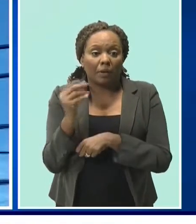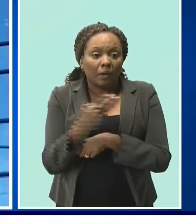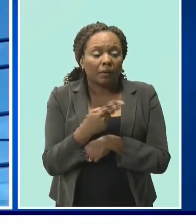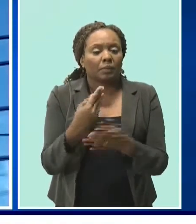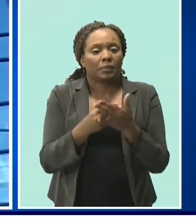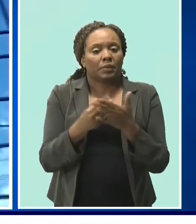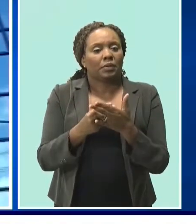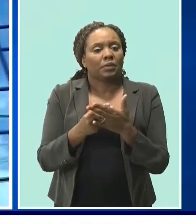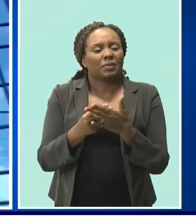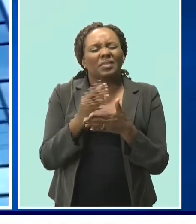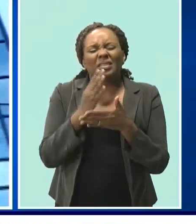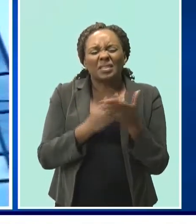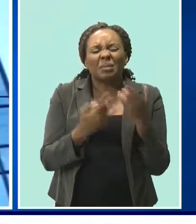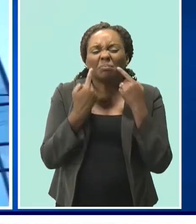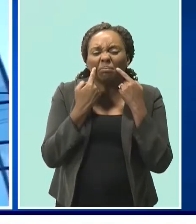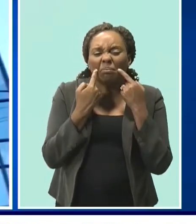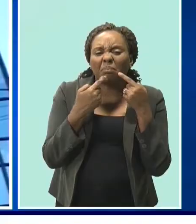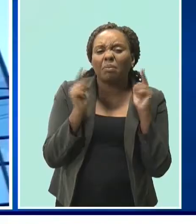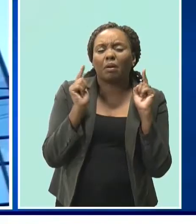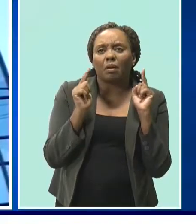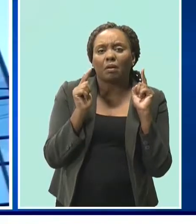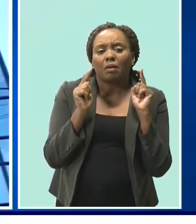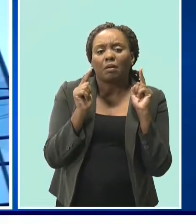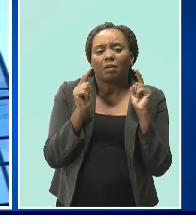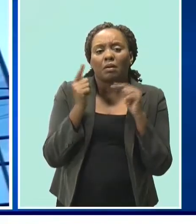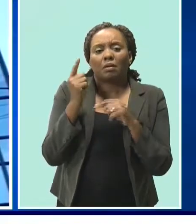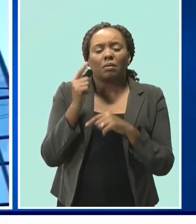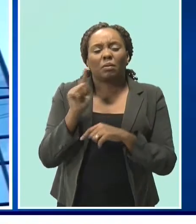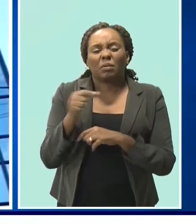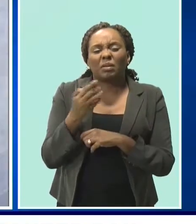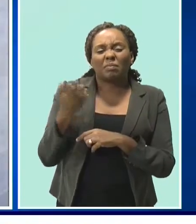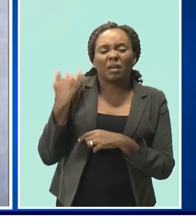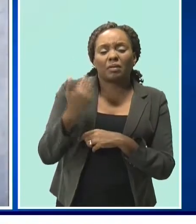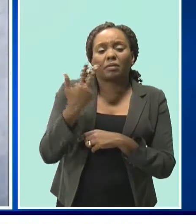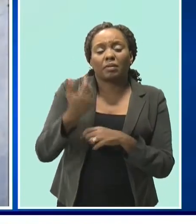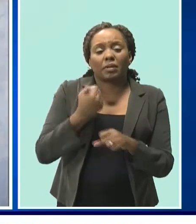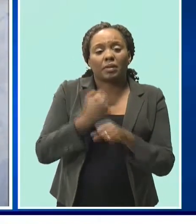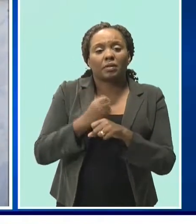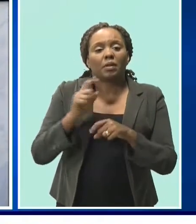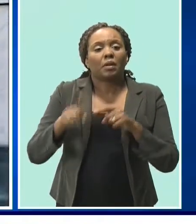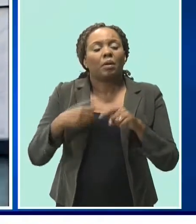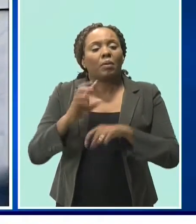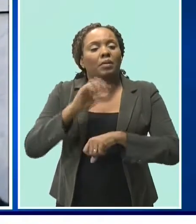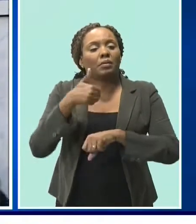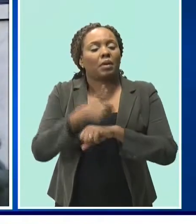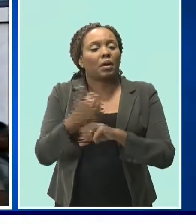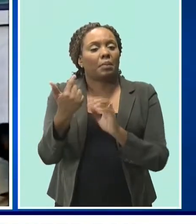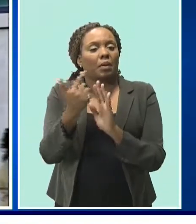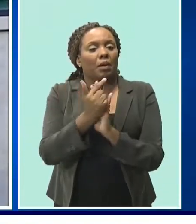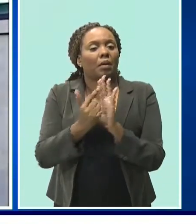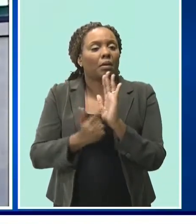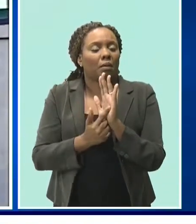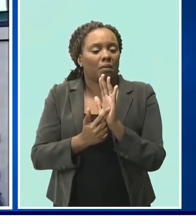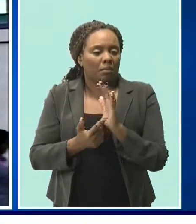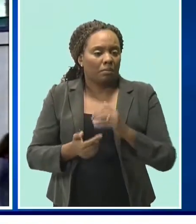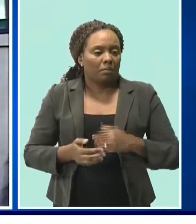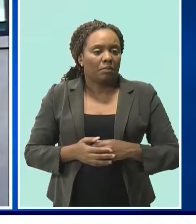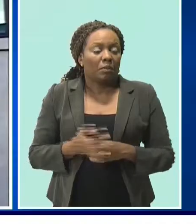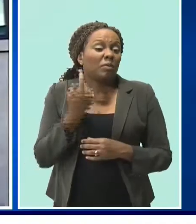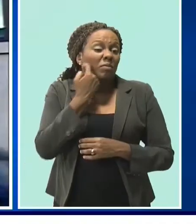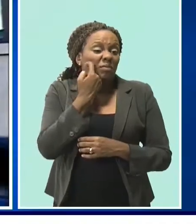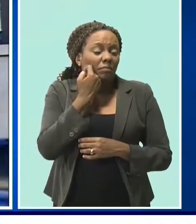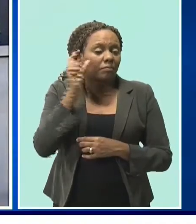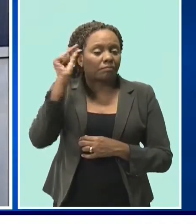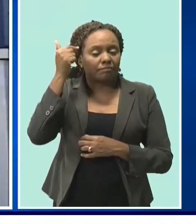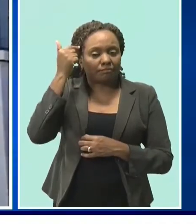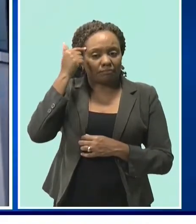some measure of success was only achieved over the last 3 years with the establishment of legislation. More recently, government